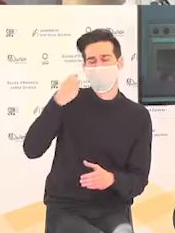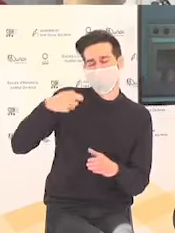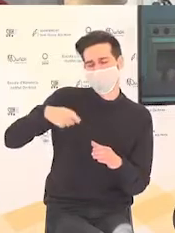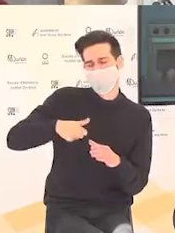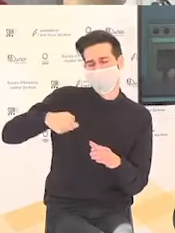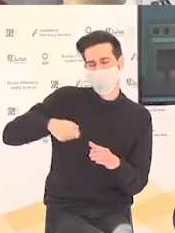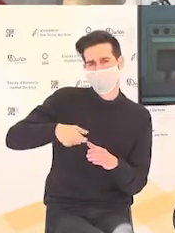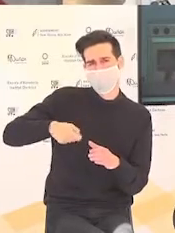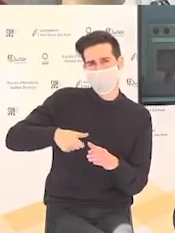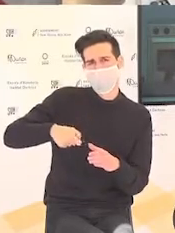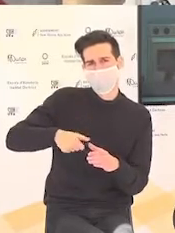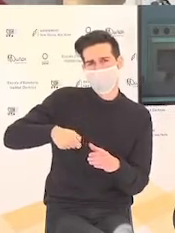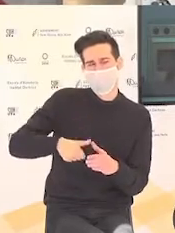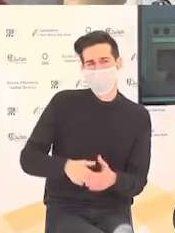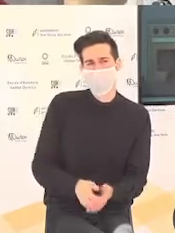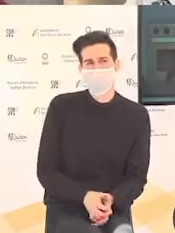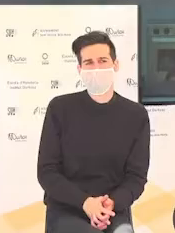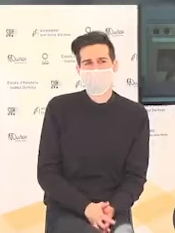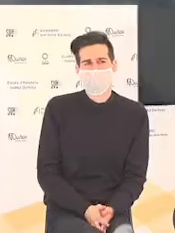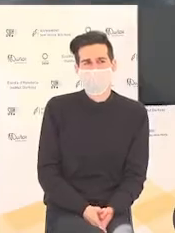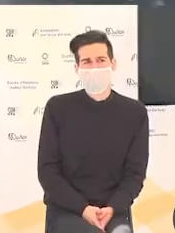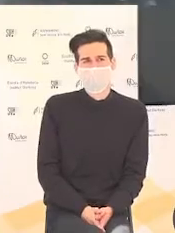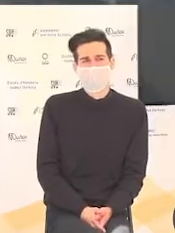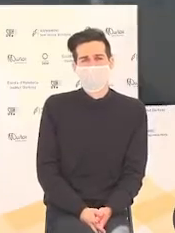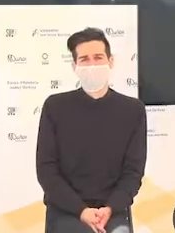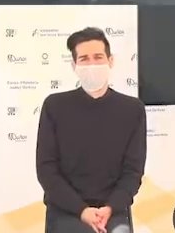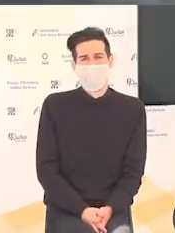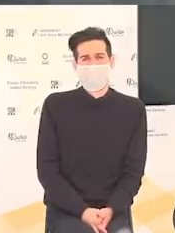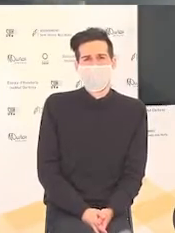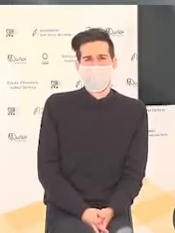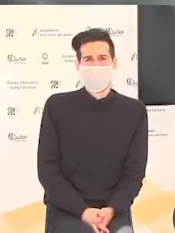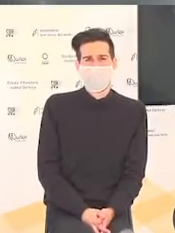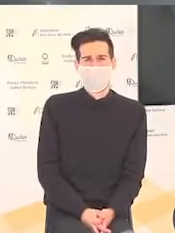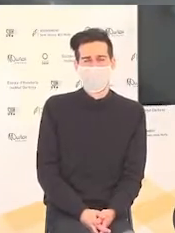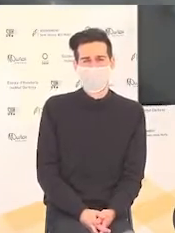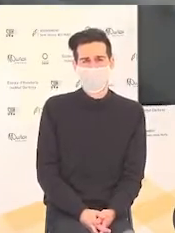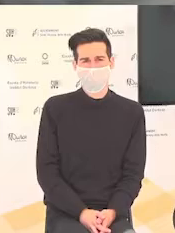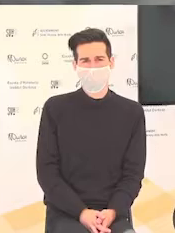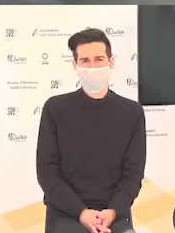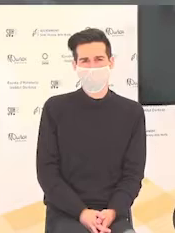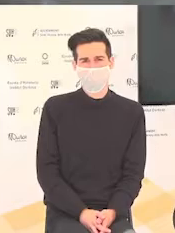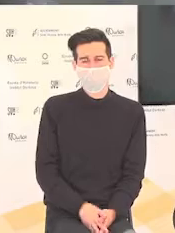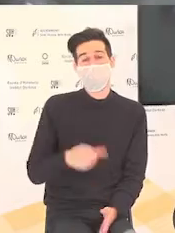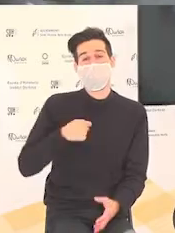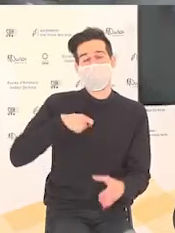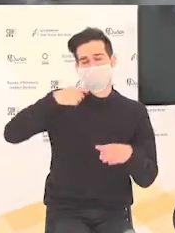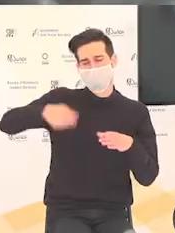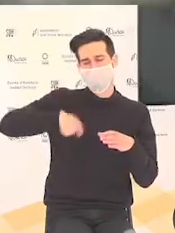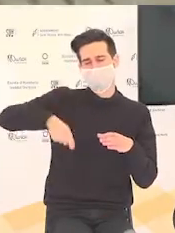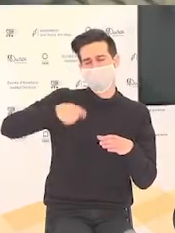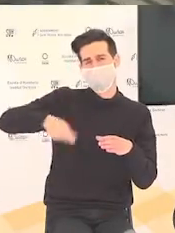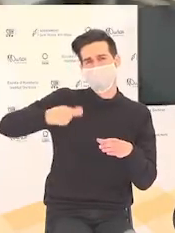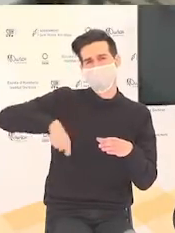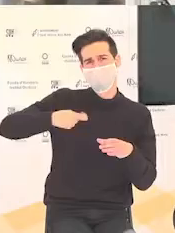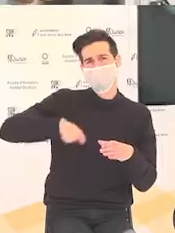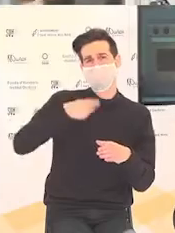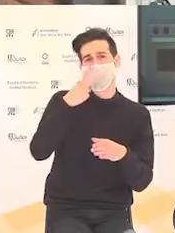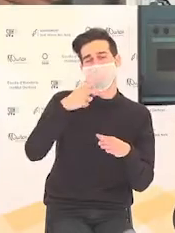Let's see if the texture's all right. I'm going to go with one more minute. Lo voy a tener que batir durante un par de minutitos más.